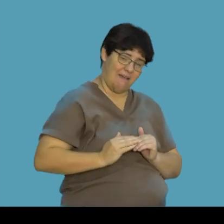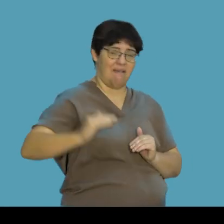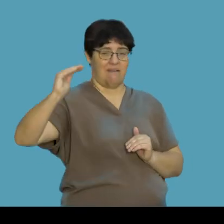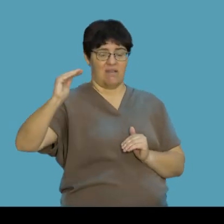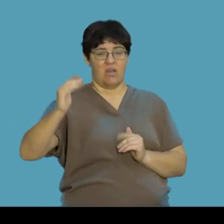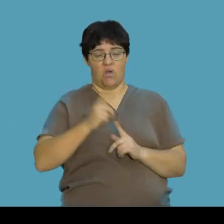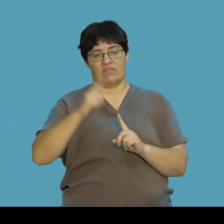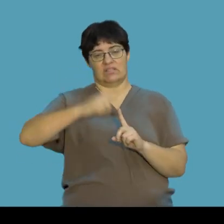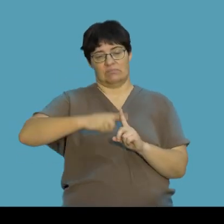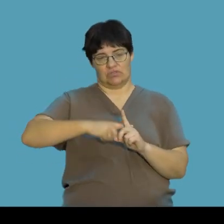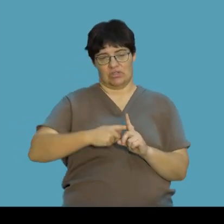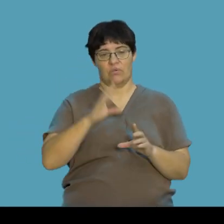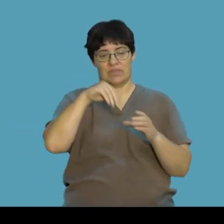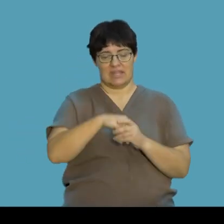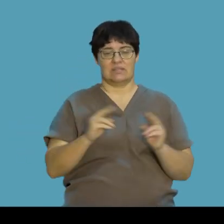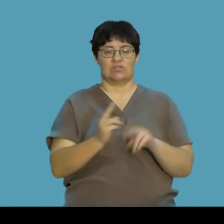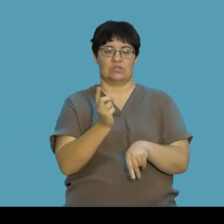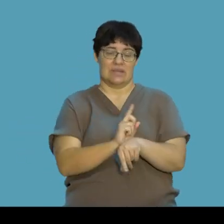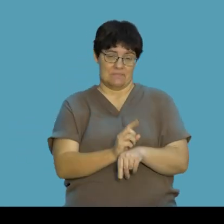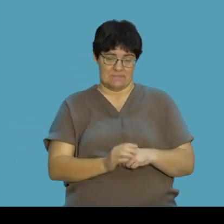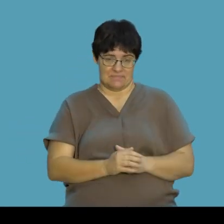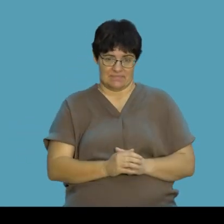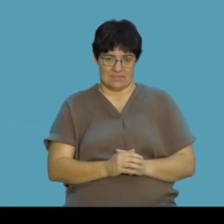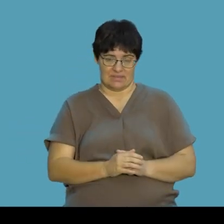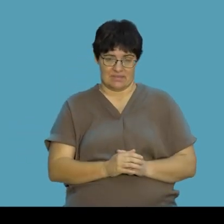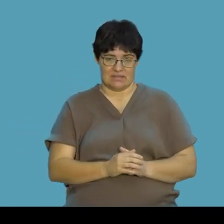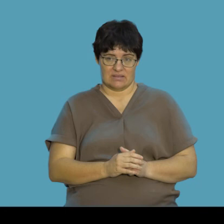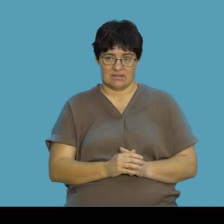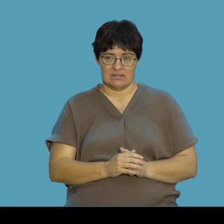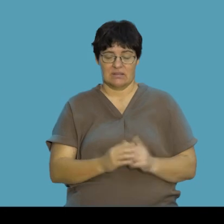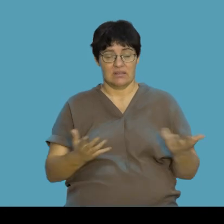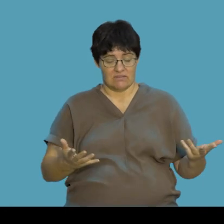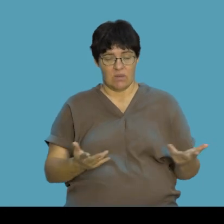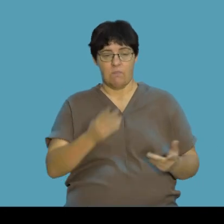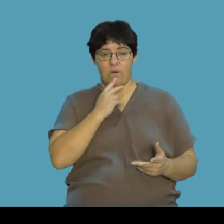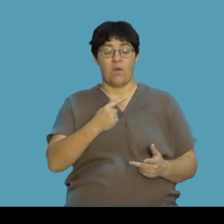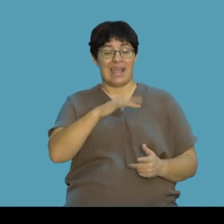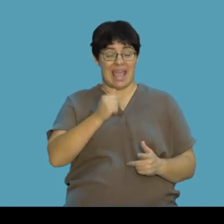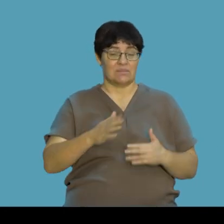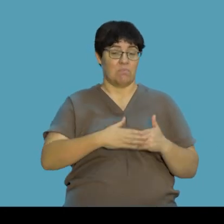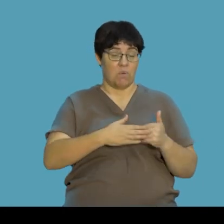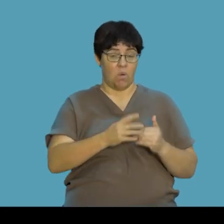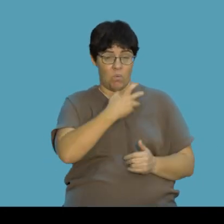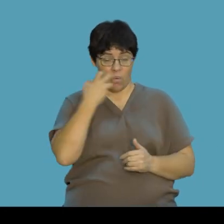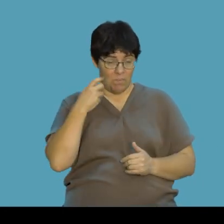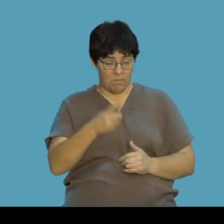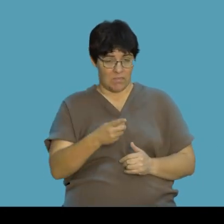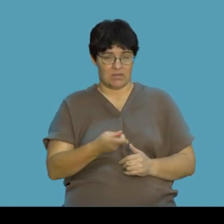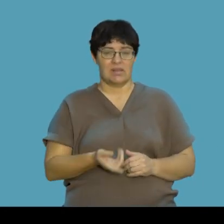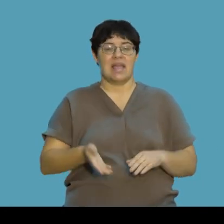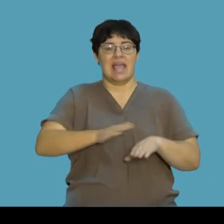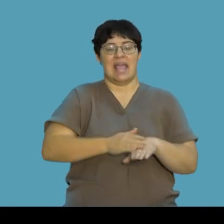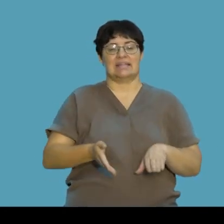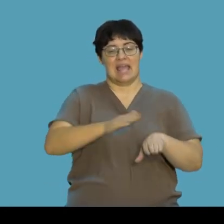temperature within a short space of time under stage five. So if you heat a gas more and more, it gains even greater amount